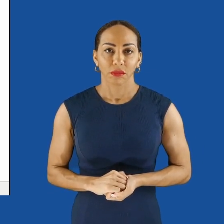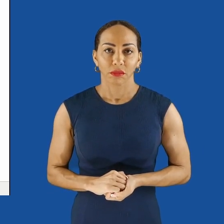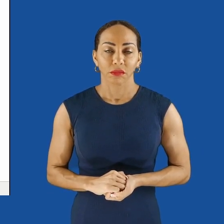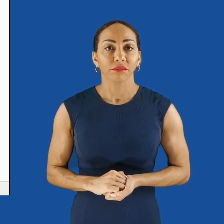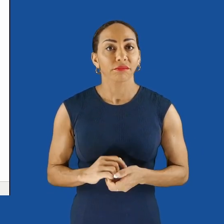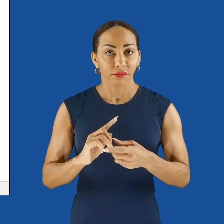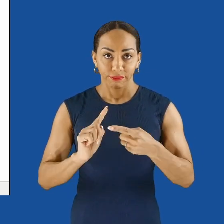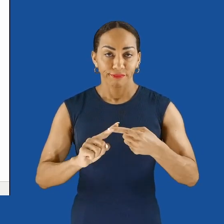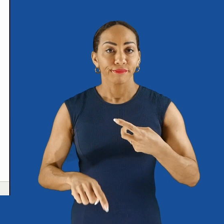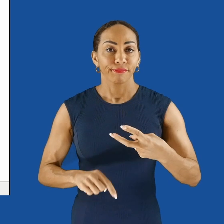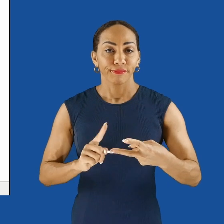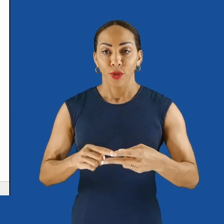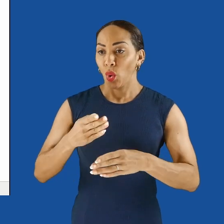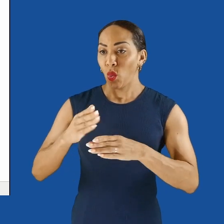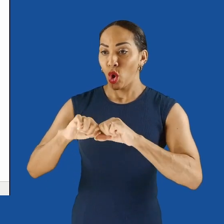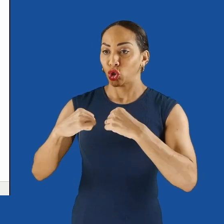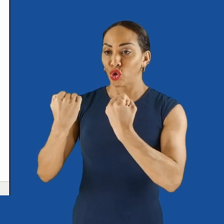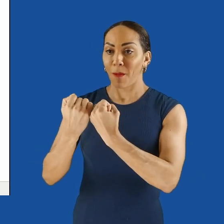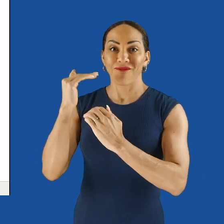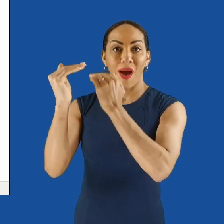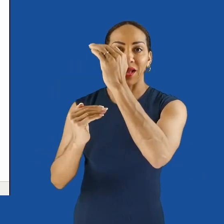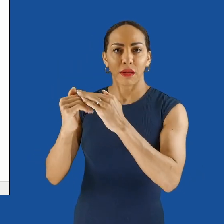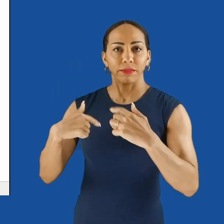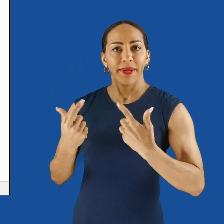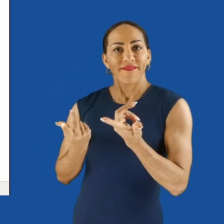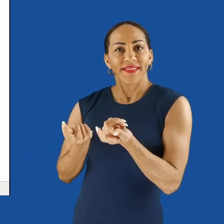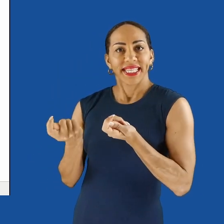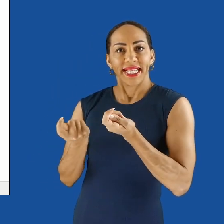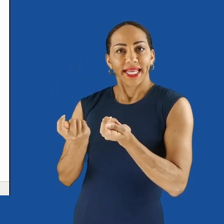I also facilitate workshops for adults.